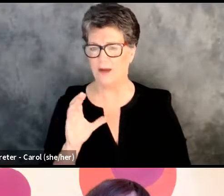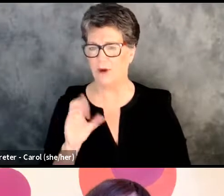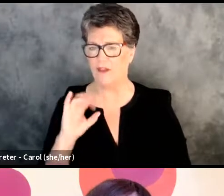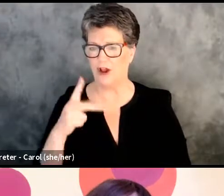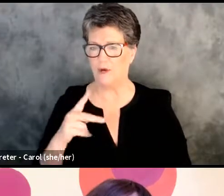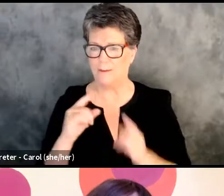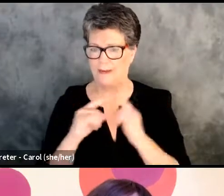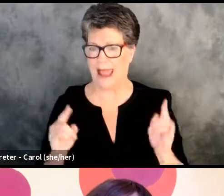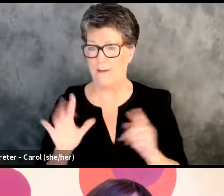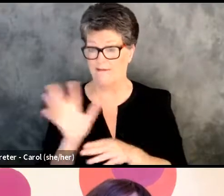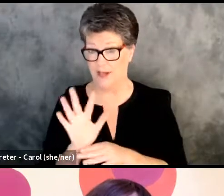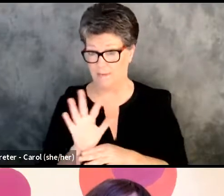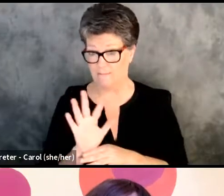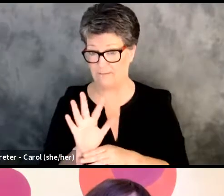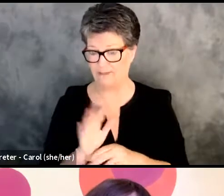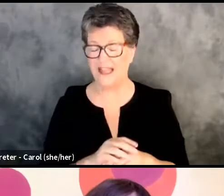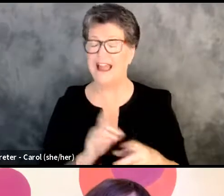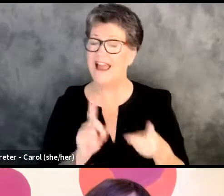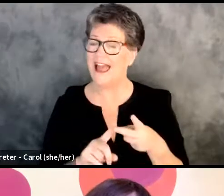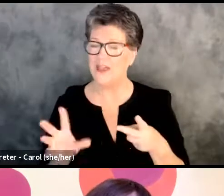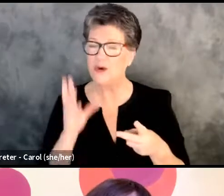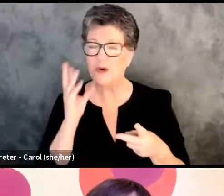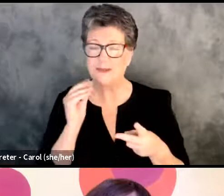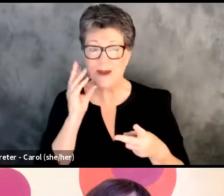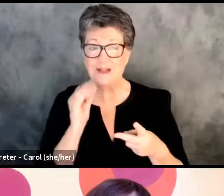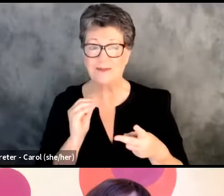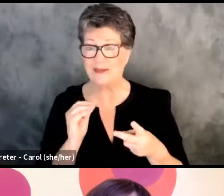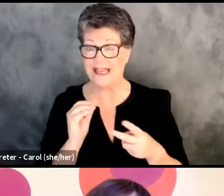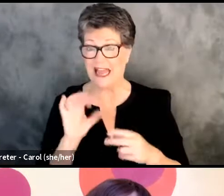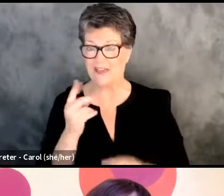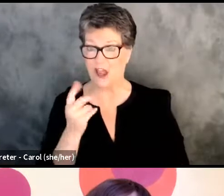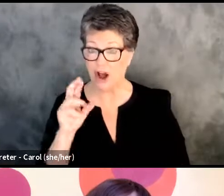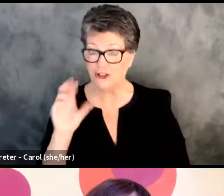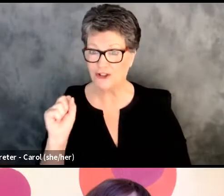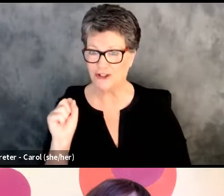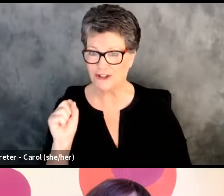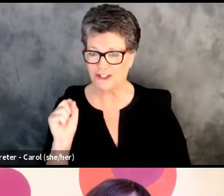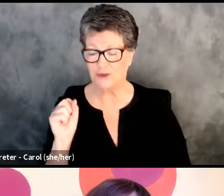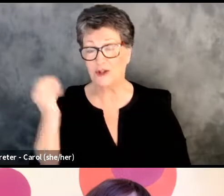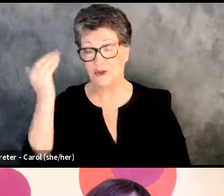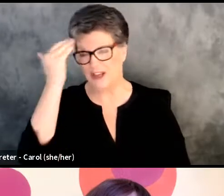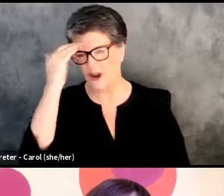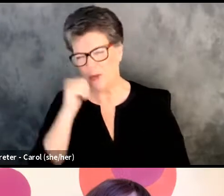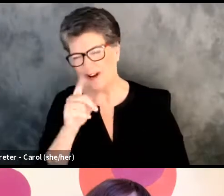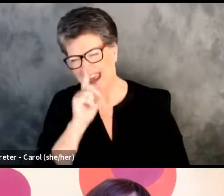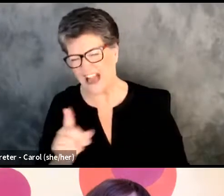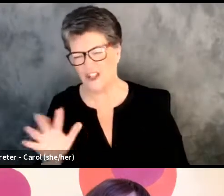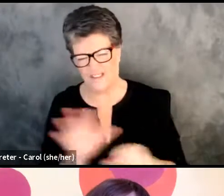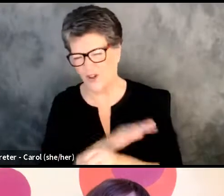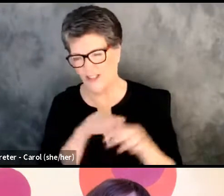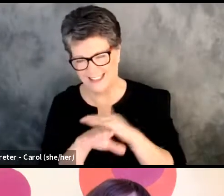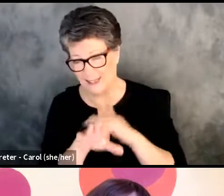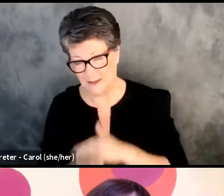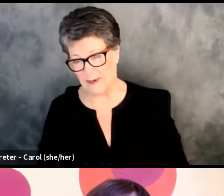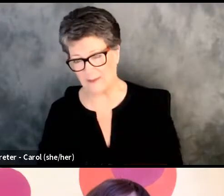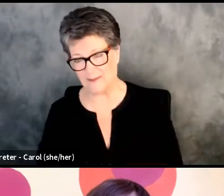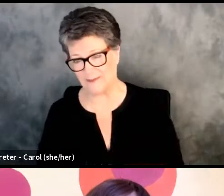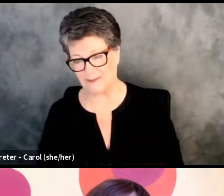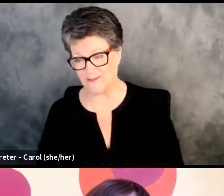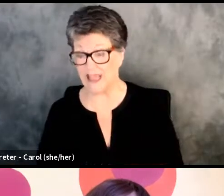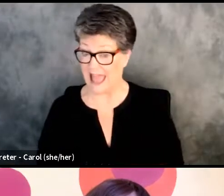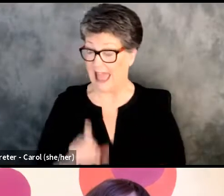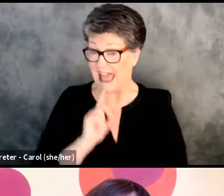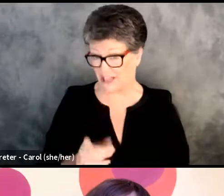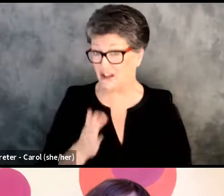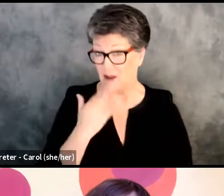film? And then what was the experience being at the Oscars, which we know weren't actually fully accessible? Actually,